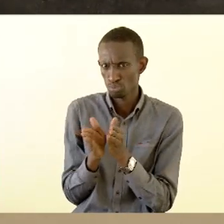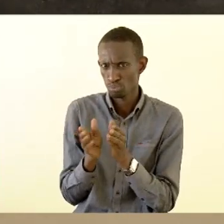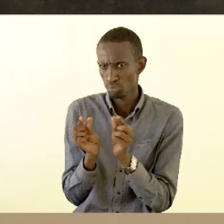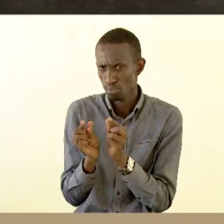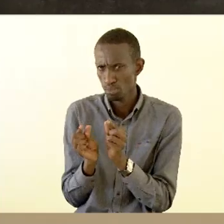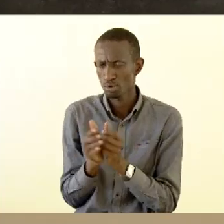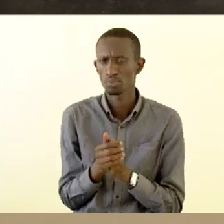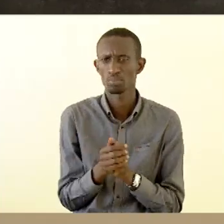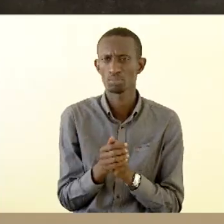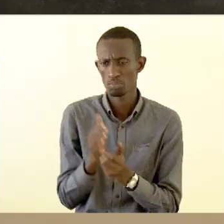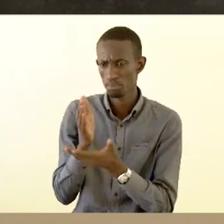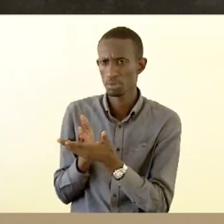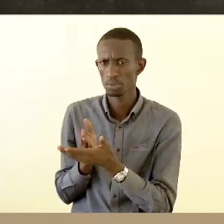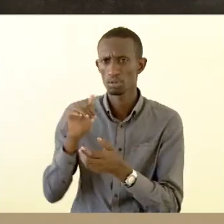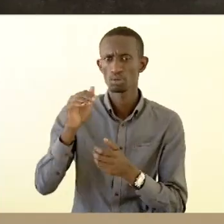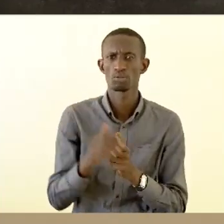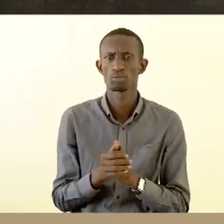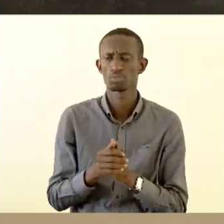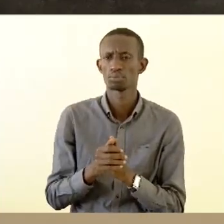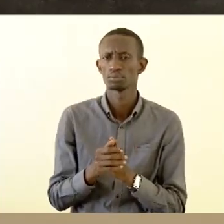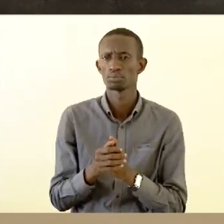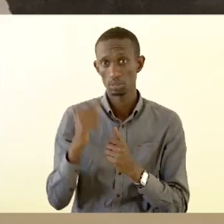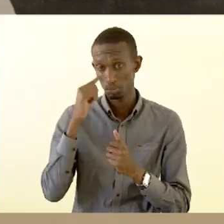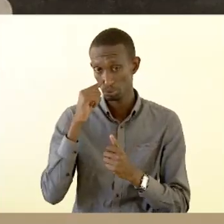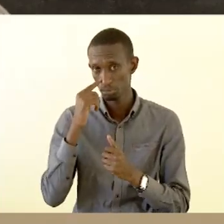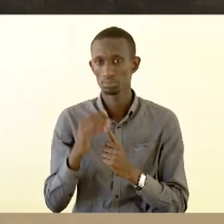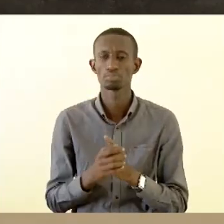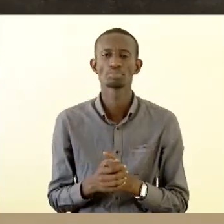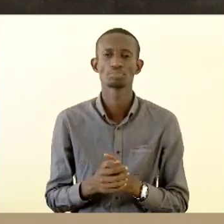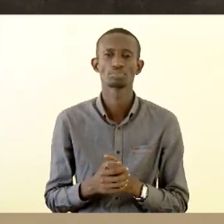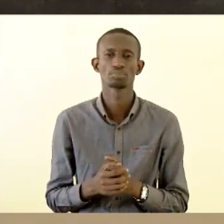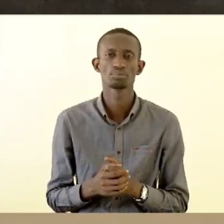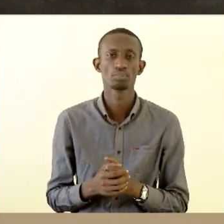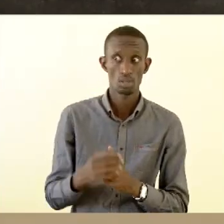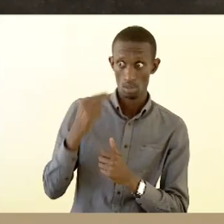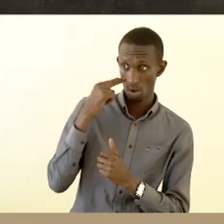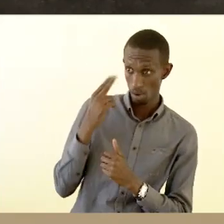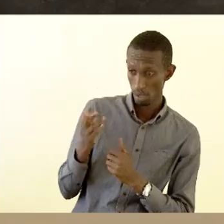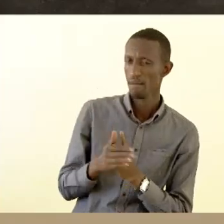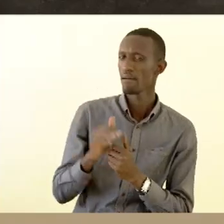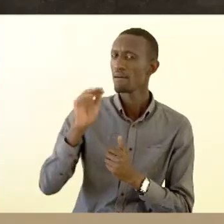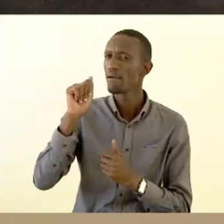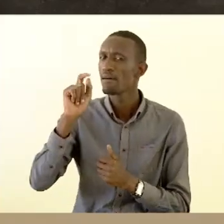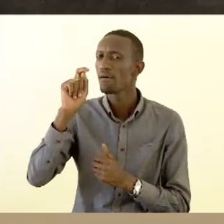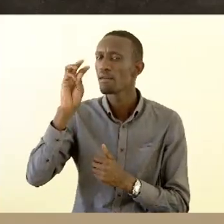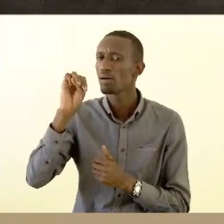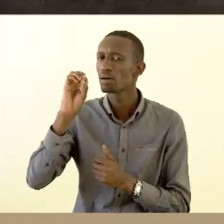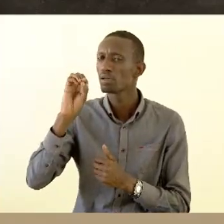But we have seen that an atom is also composed